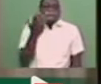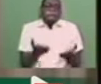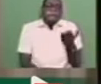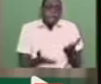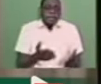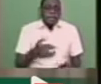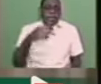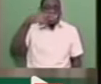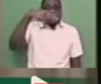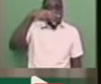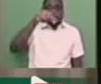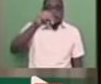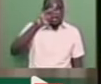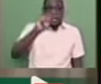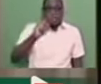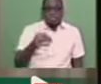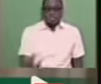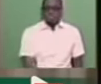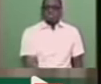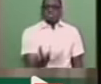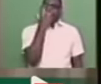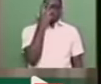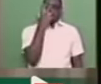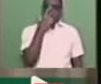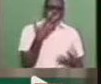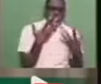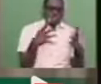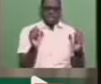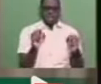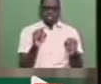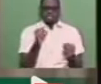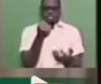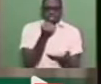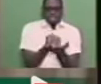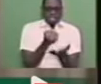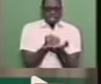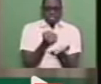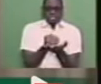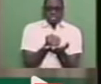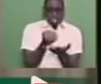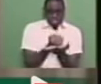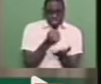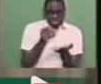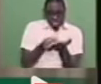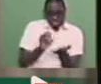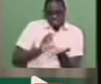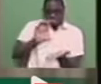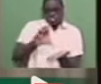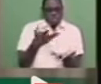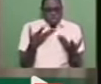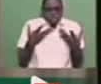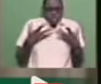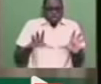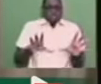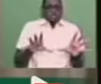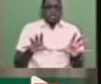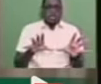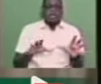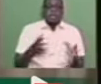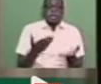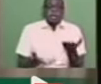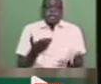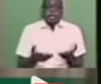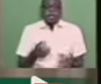may even consider it as a short-term initiative in the short term for about 12 months as the burst of the